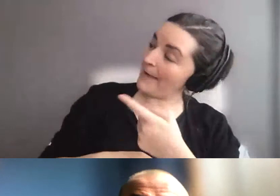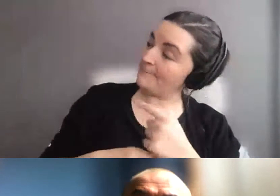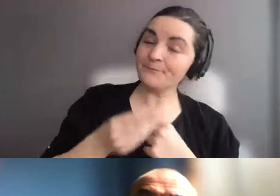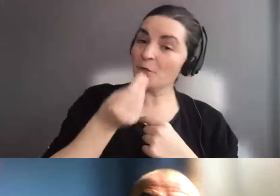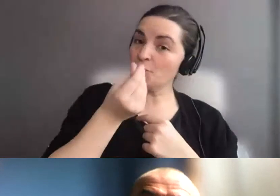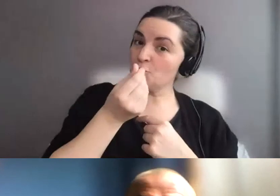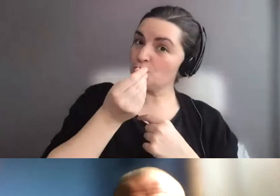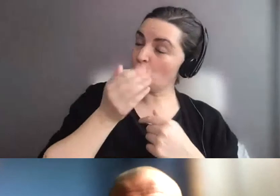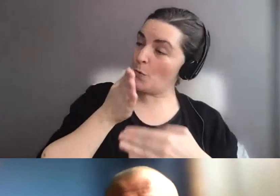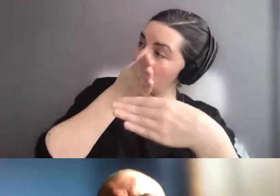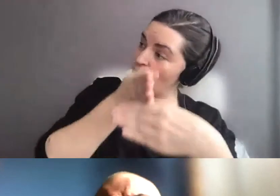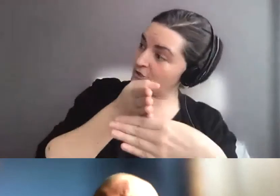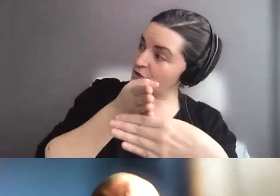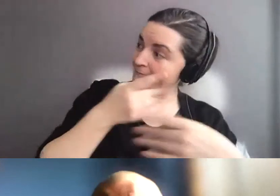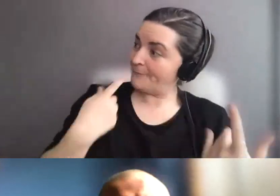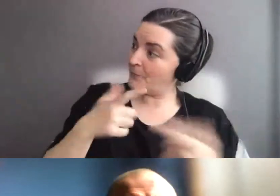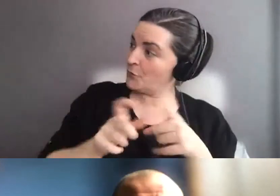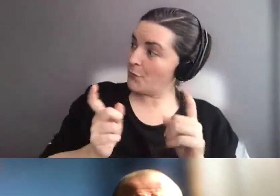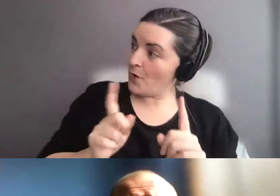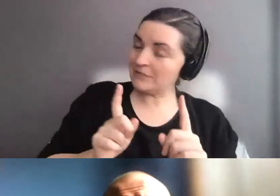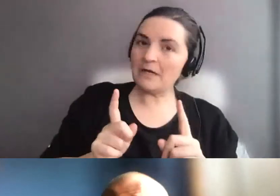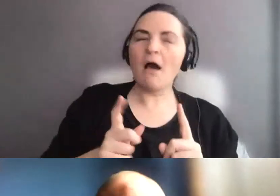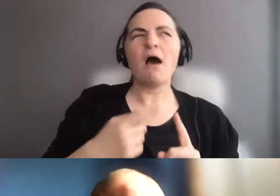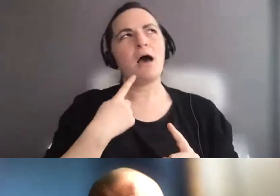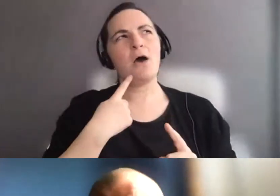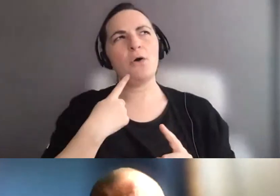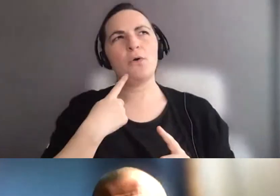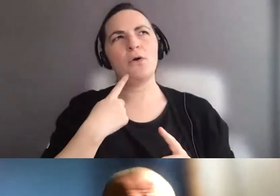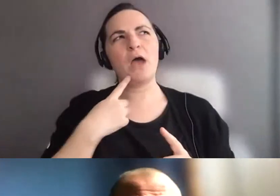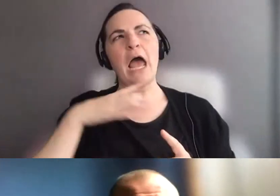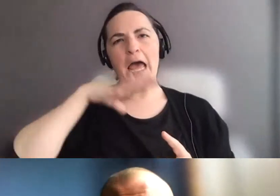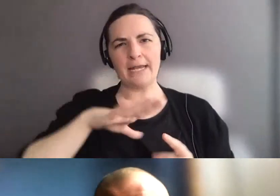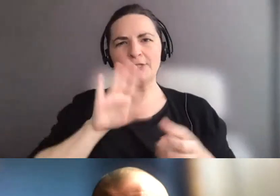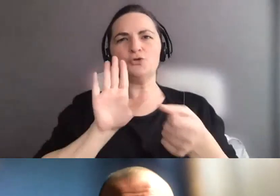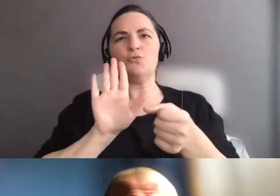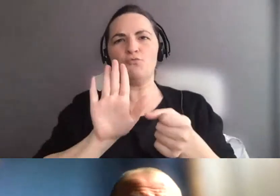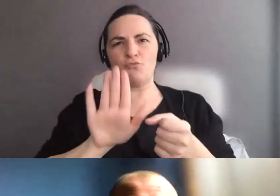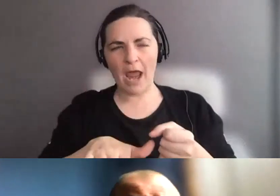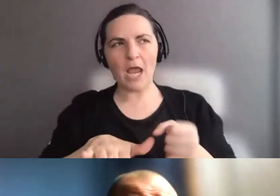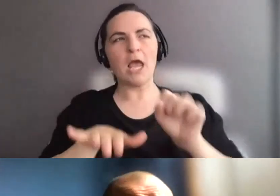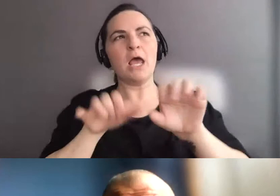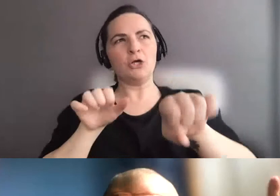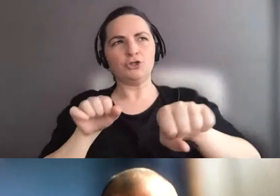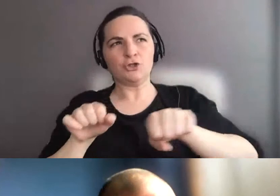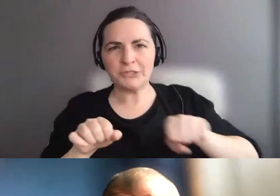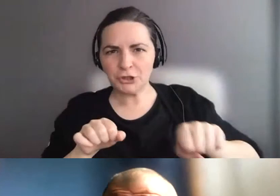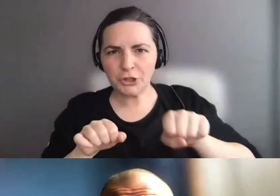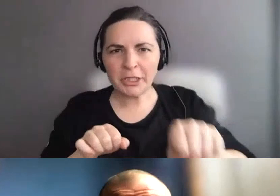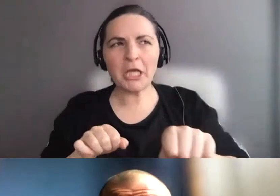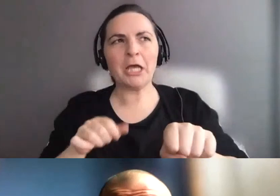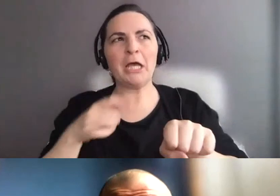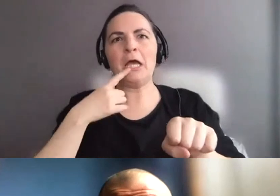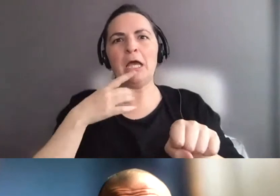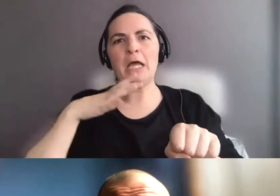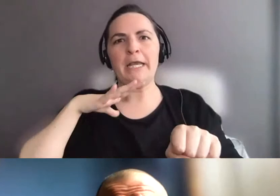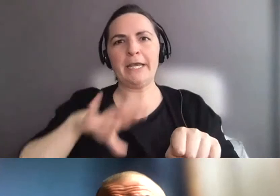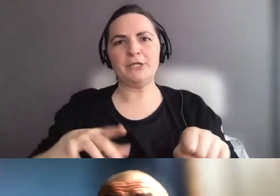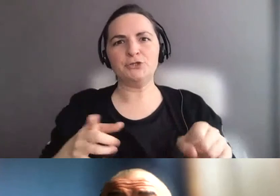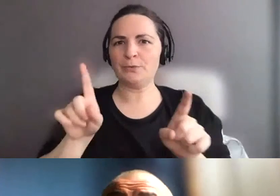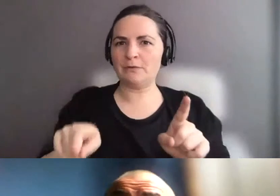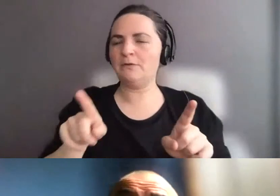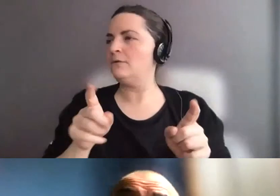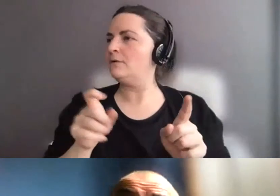junction, what do you need to do at the junction? And you'll go, right, okay, I need to brake, I need to change gears, I need to signal the direction I'm